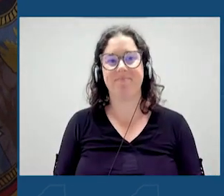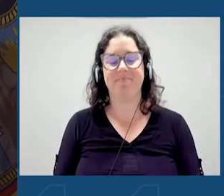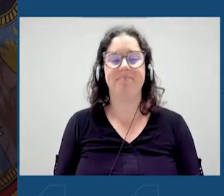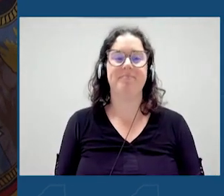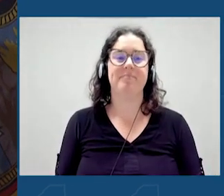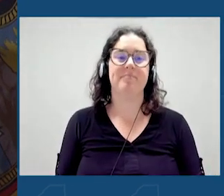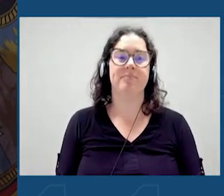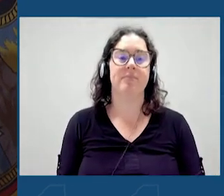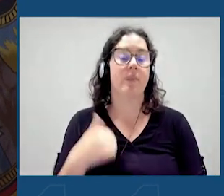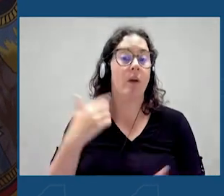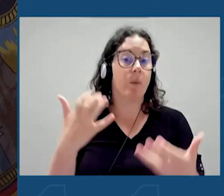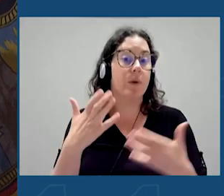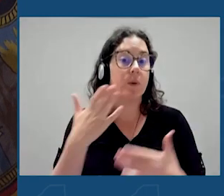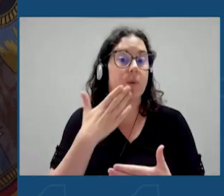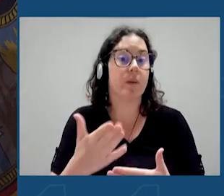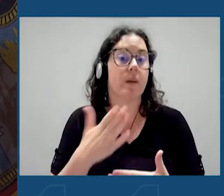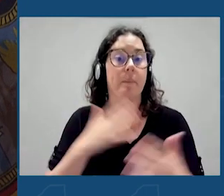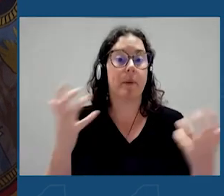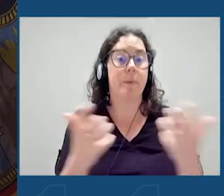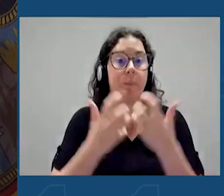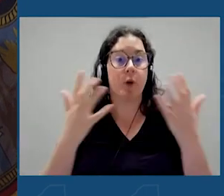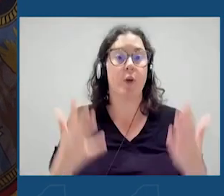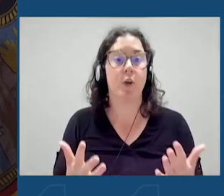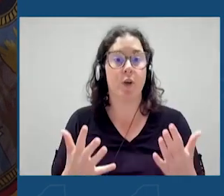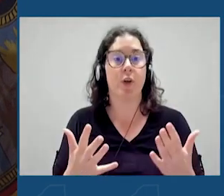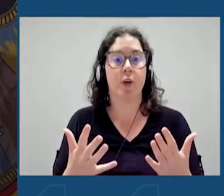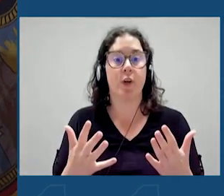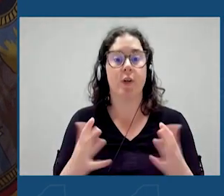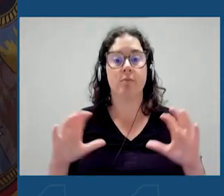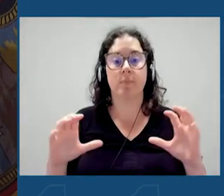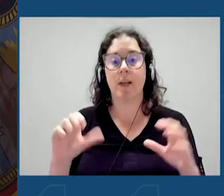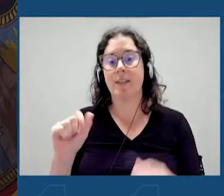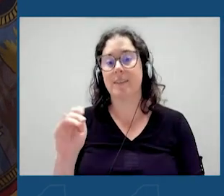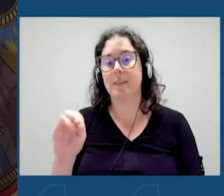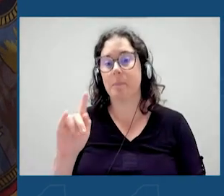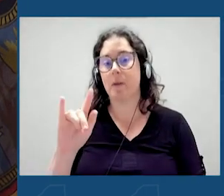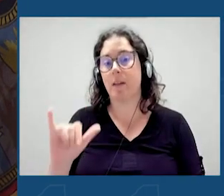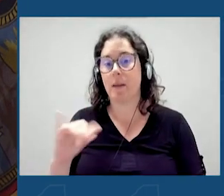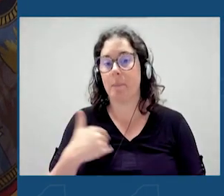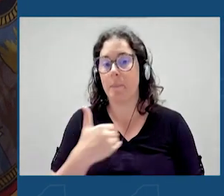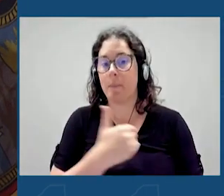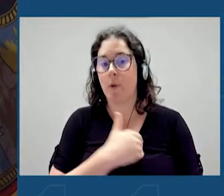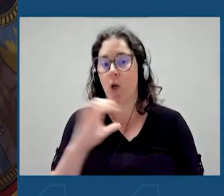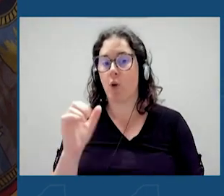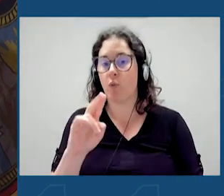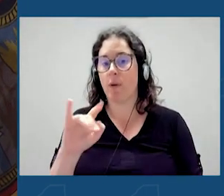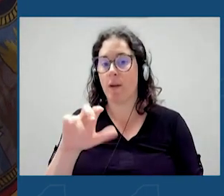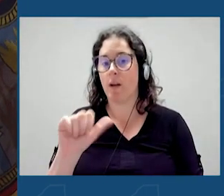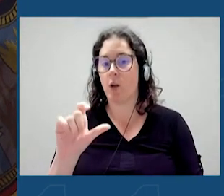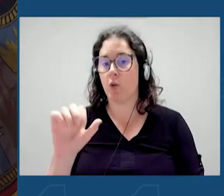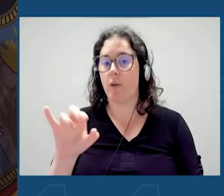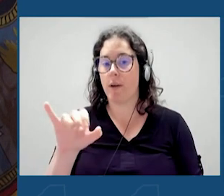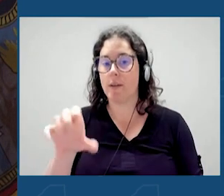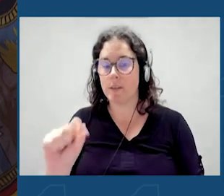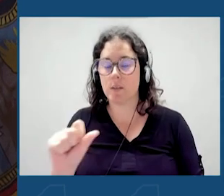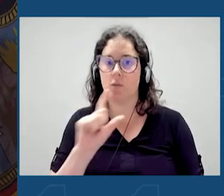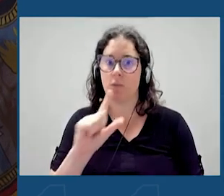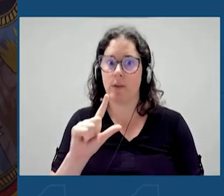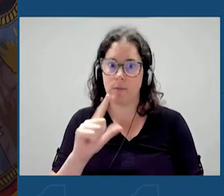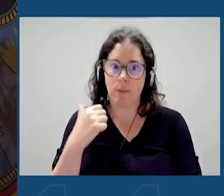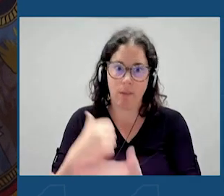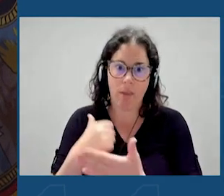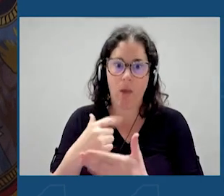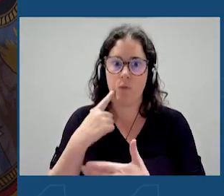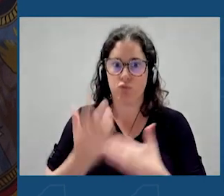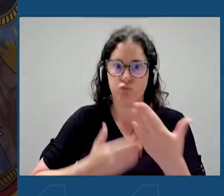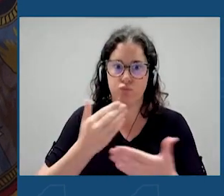I want to thank my partner here, Assemblymember Karina Reyes, for her incredible help in getting this through the Assembly. This